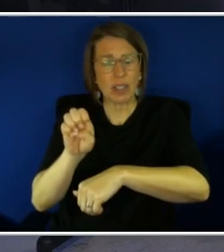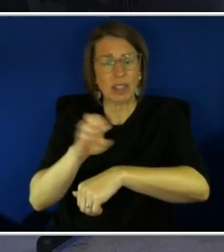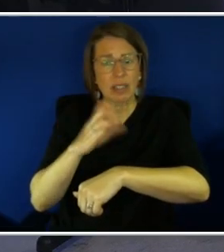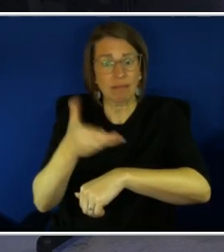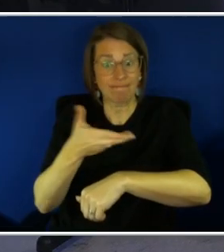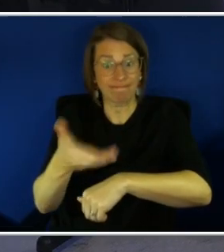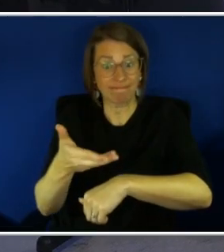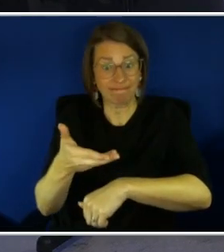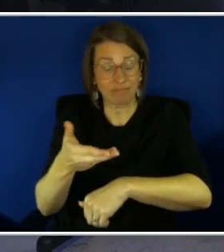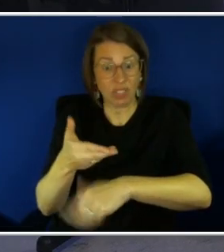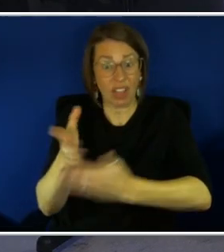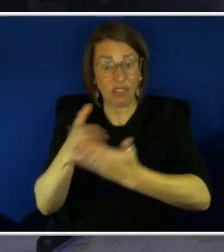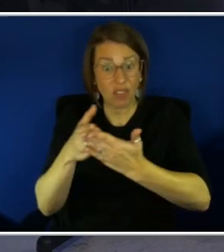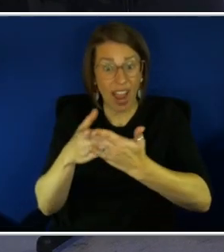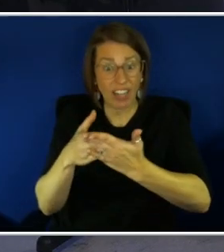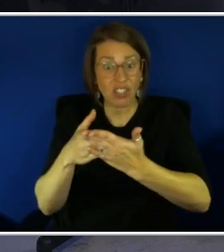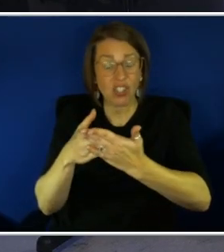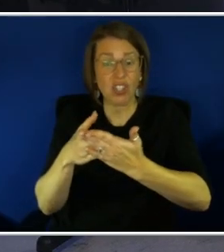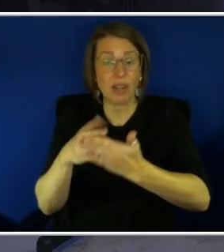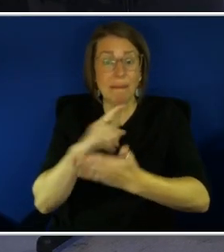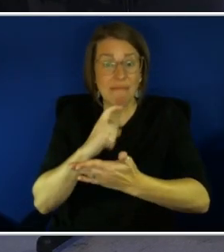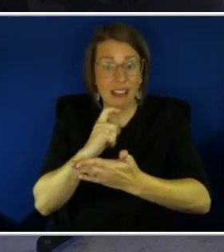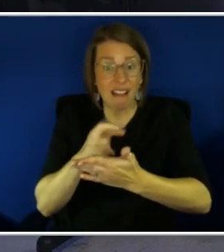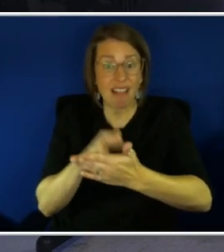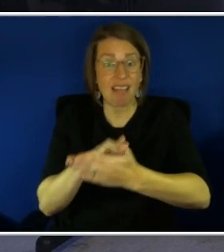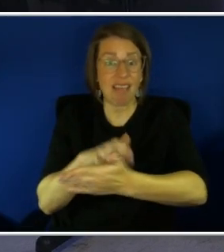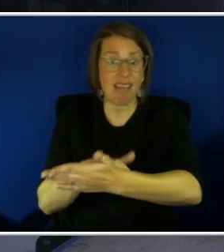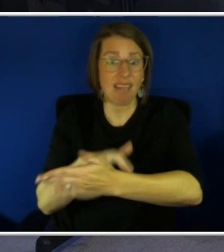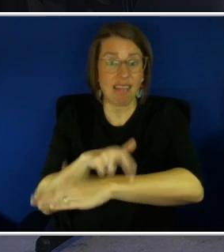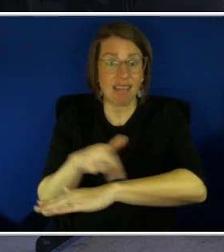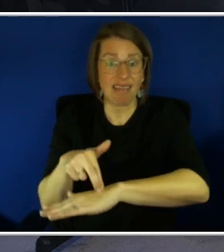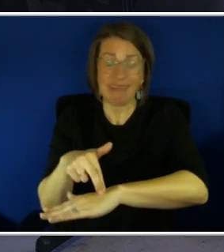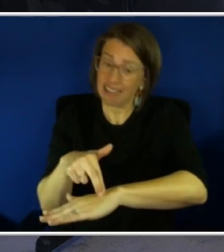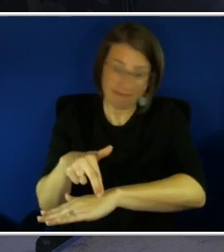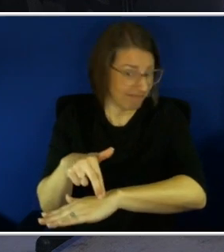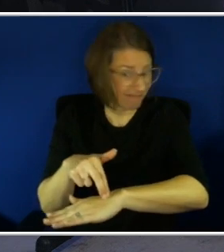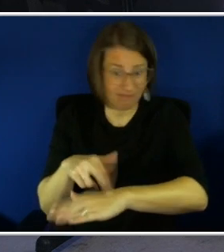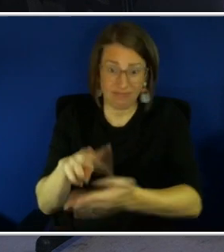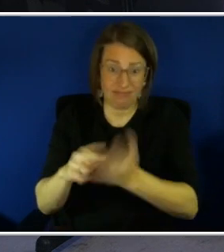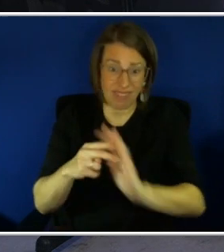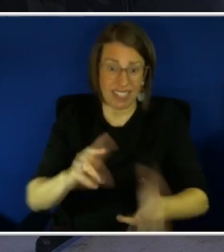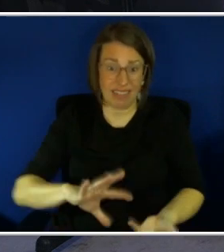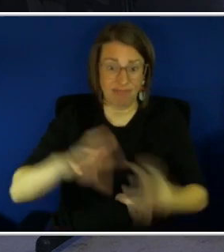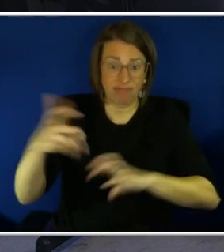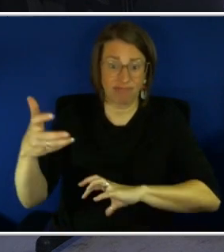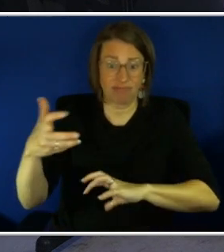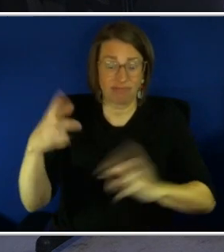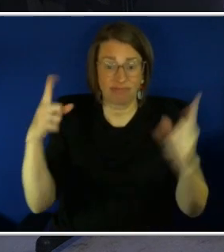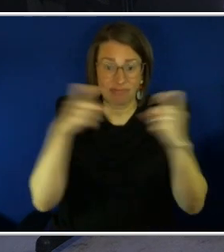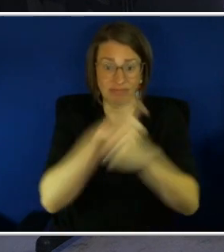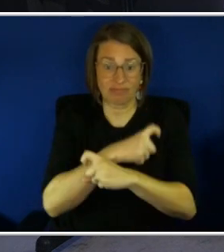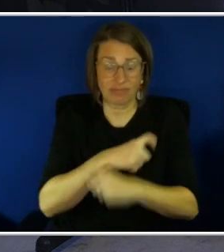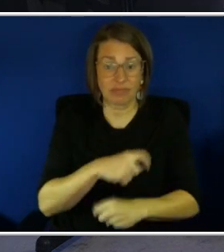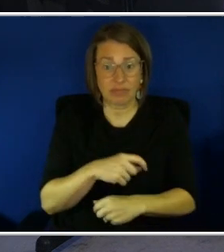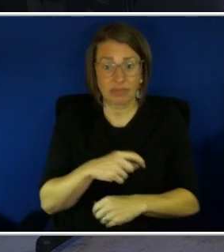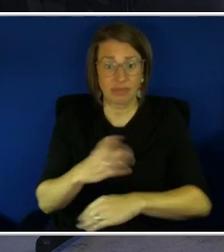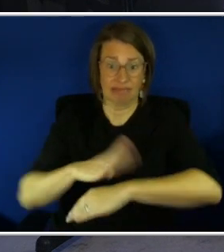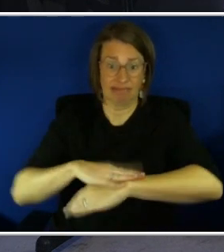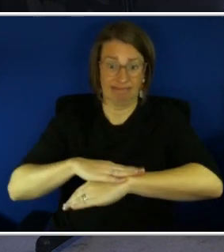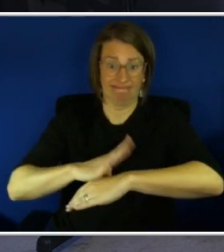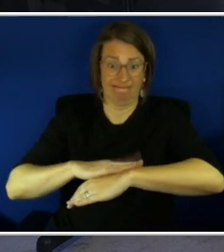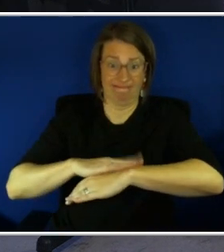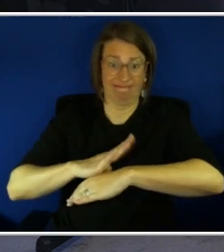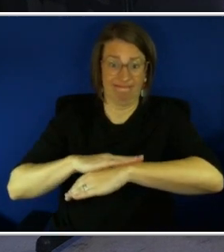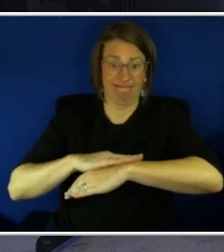a fracture and hardware to it, then you've got kind of a recipe for complication. Because the lining covering is just that little bit of skin. That's right. Yeah, if